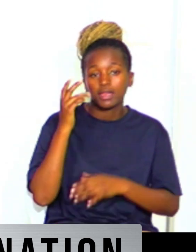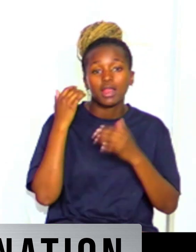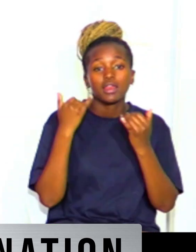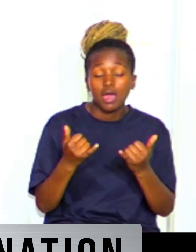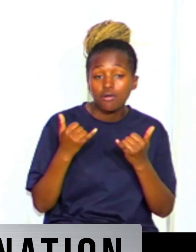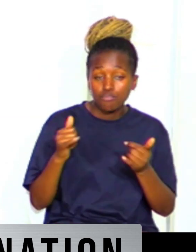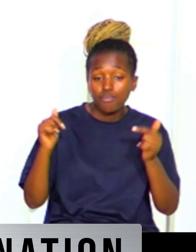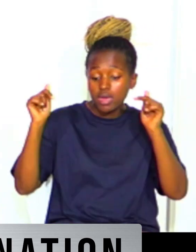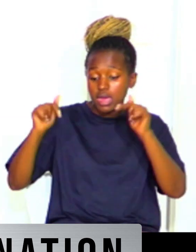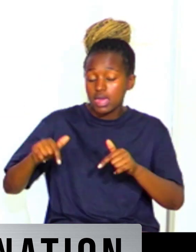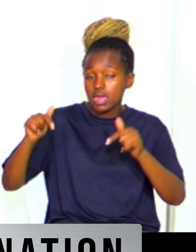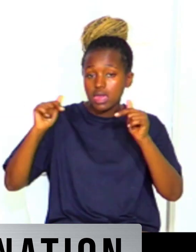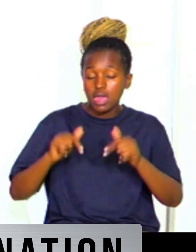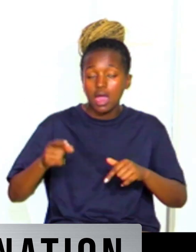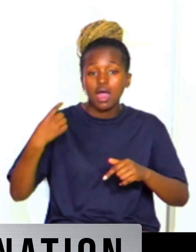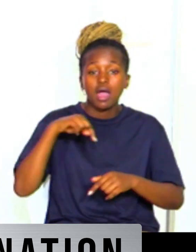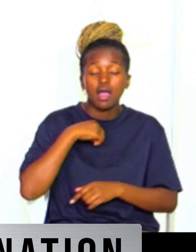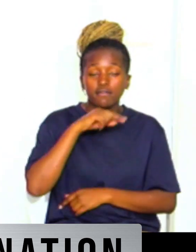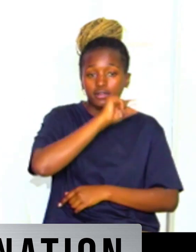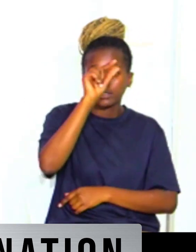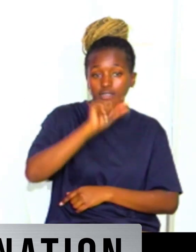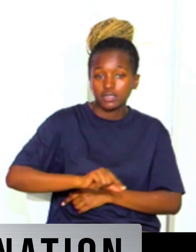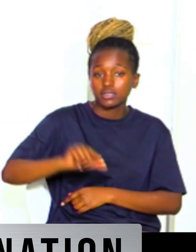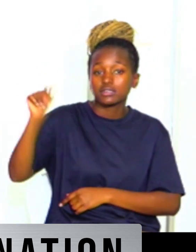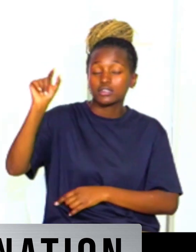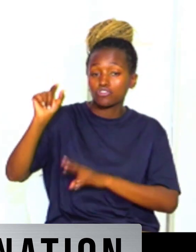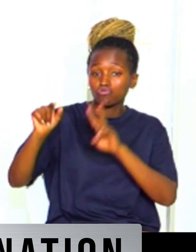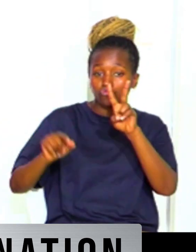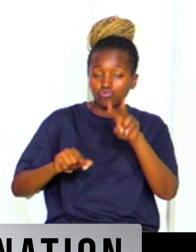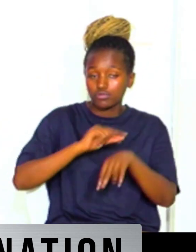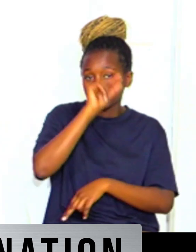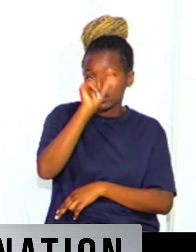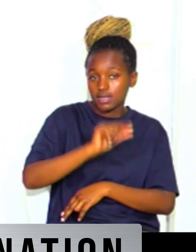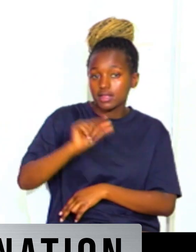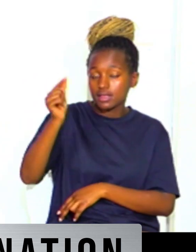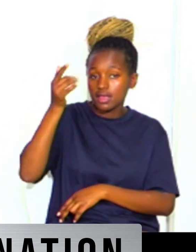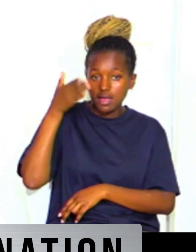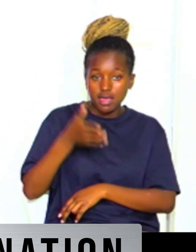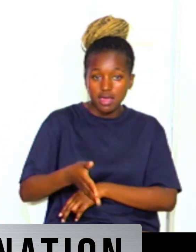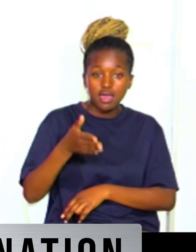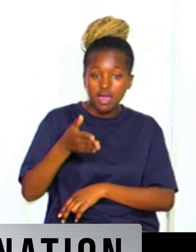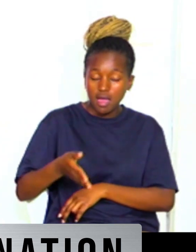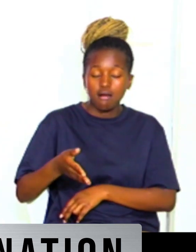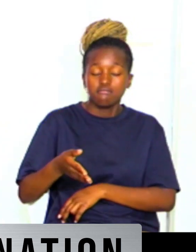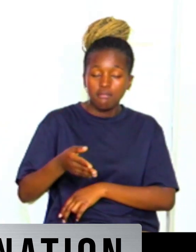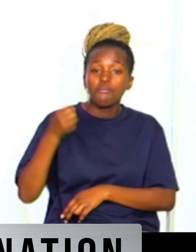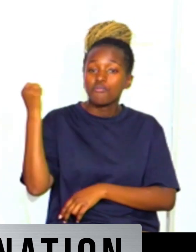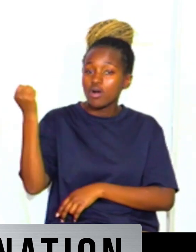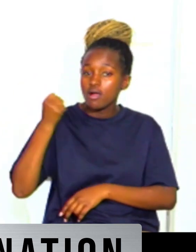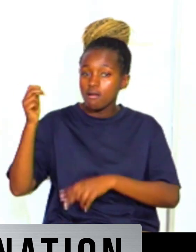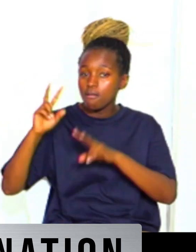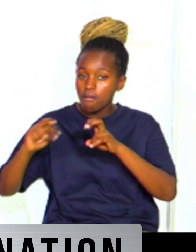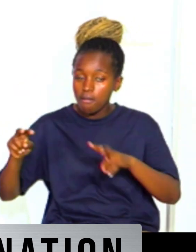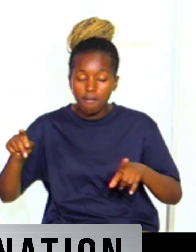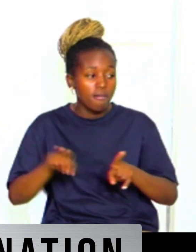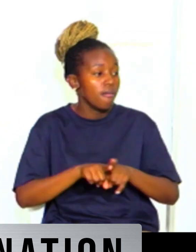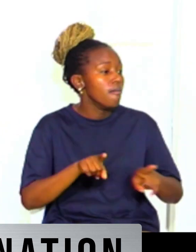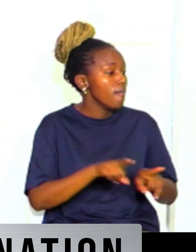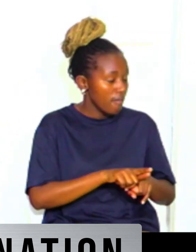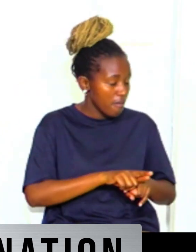kama dawa, I say ni Gen Z. So I'm here with two Gen Zs. Jeffrey. Yeah. Morara